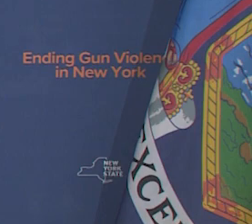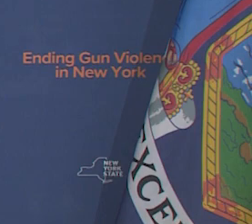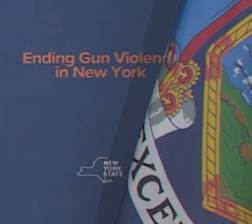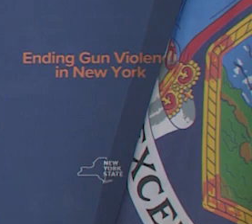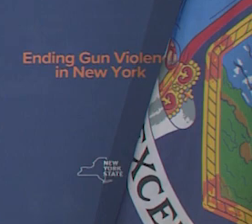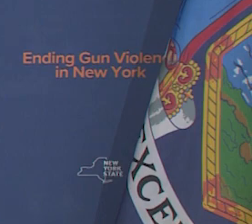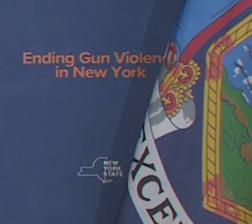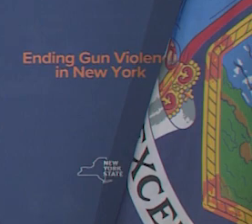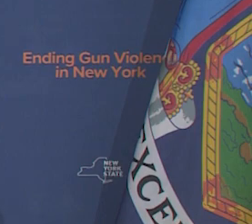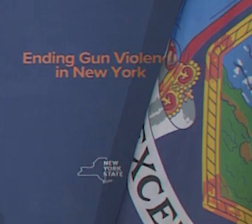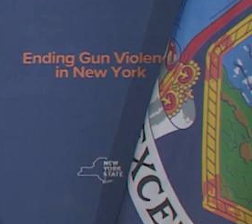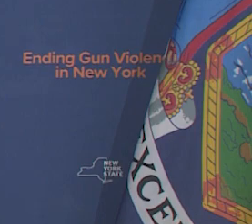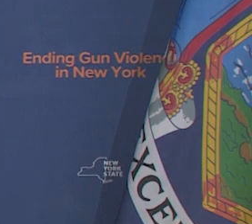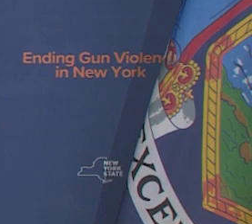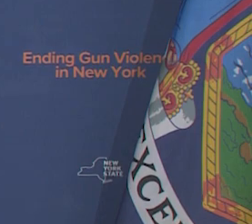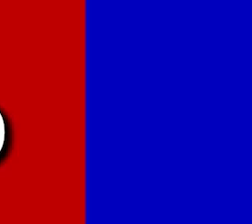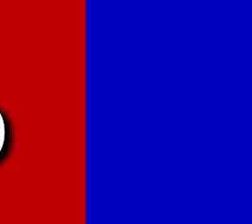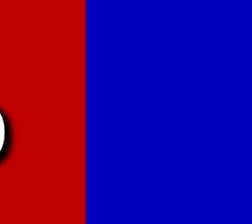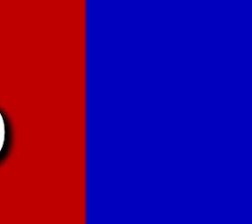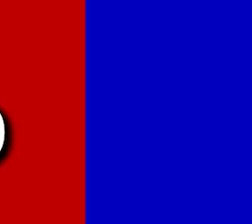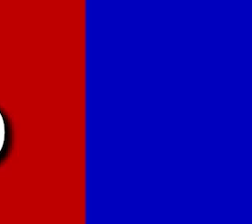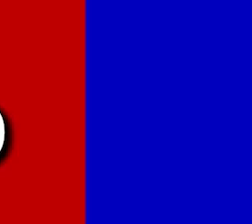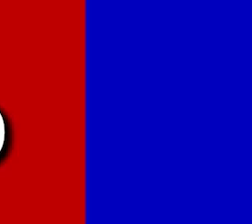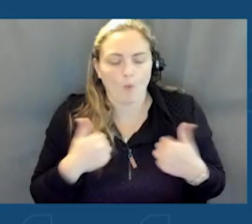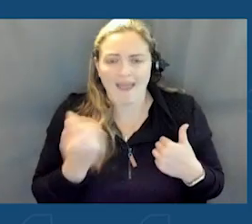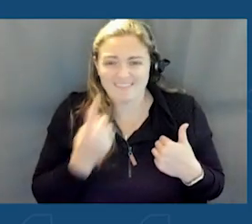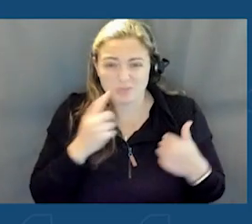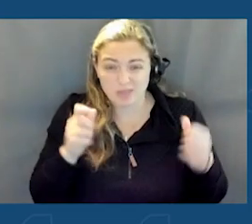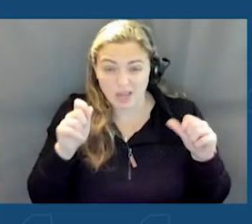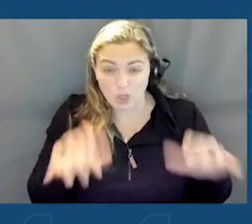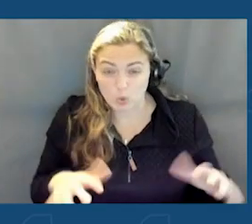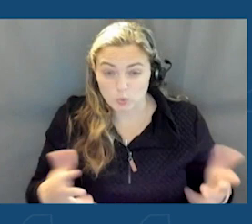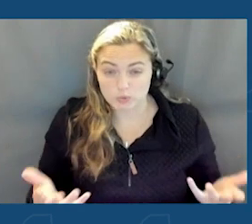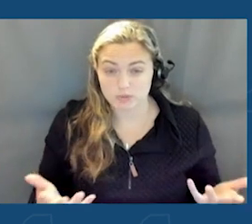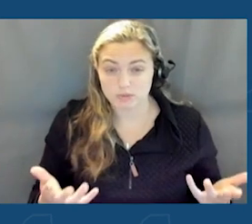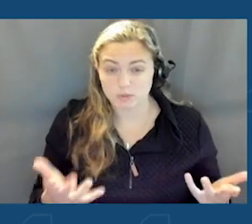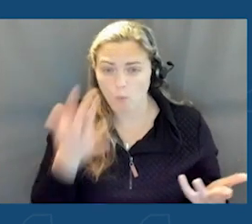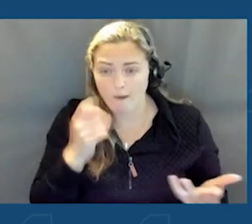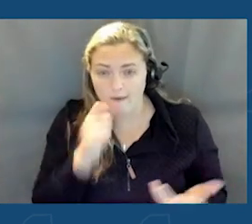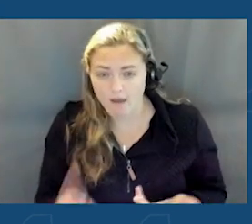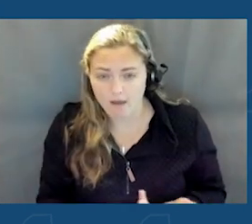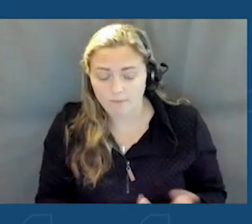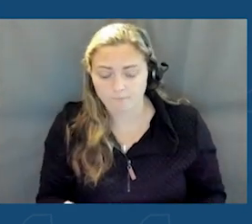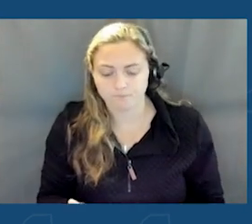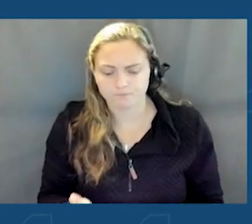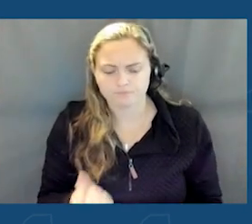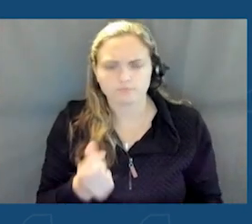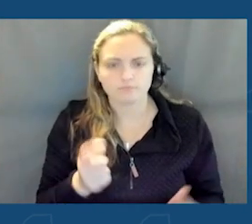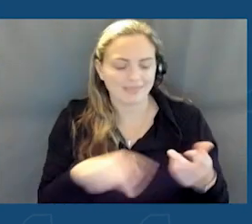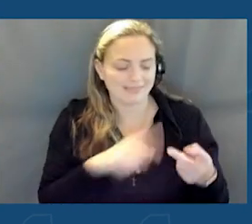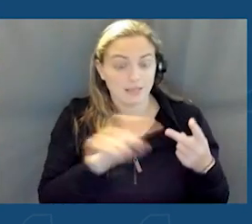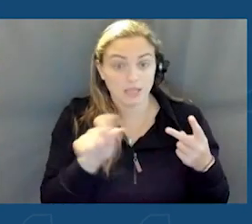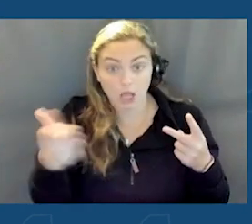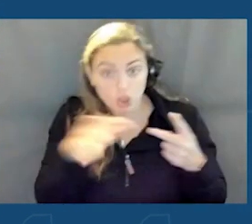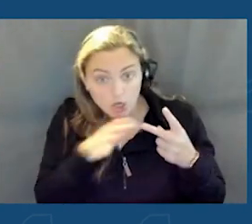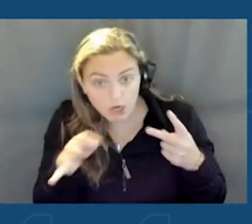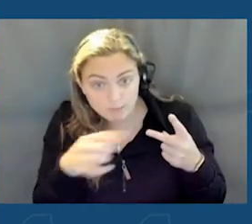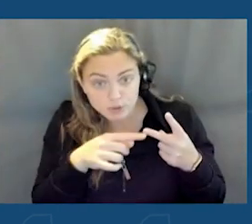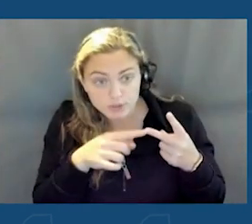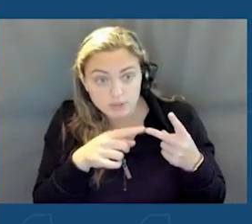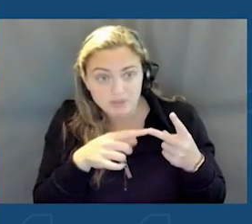just, feeling like, what do I got to lose? Go this path. And then to offer the other path, finish